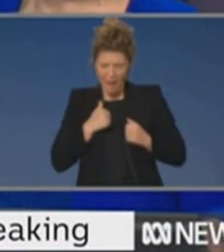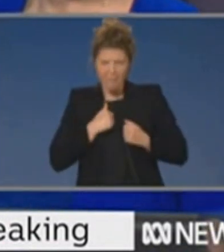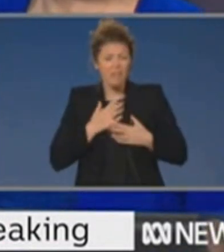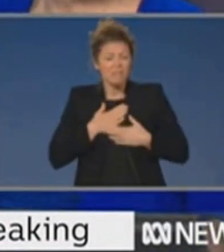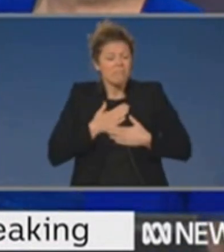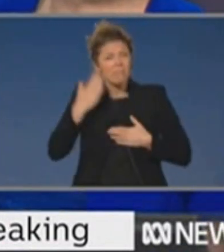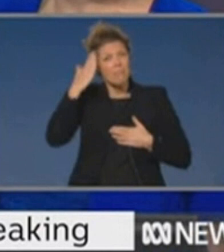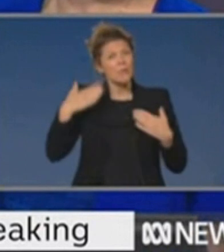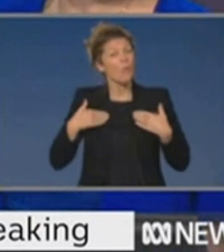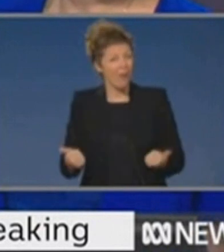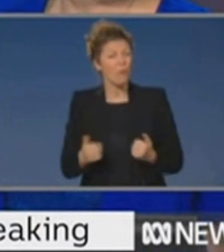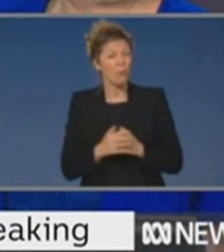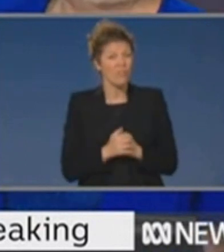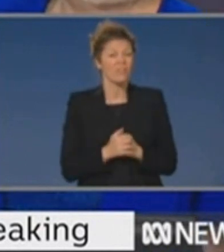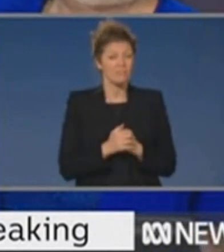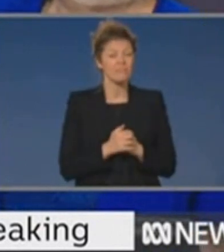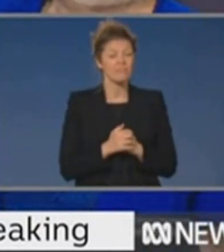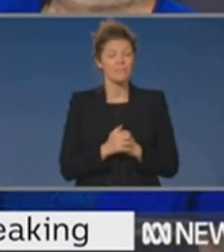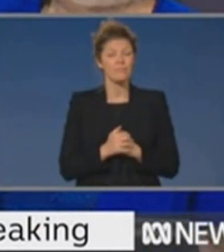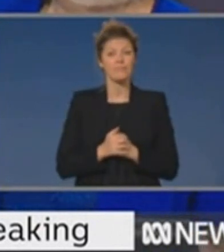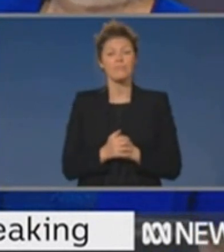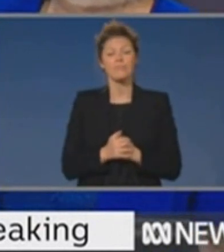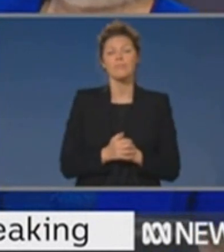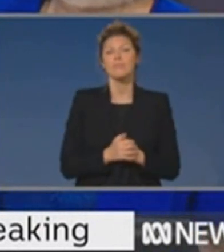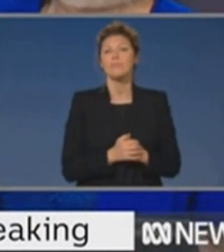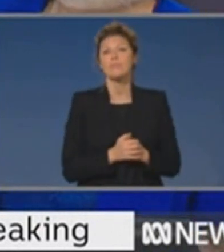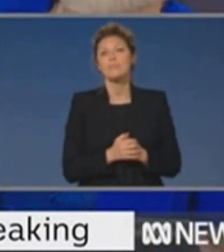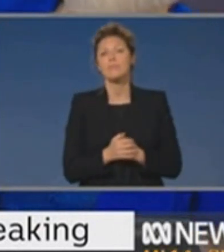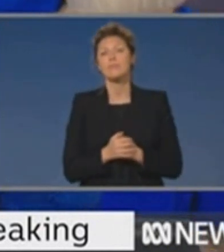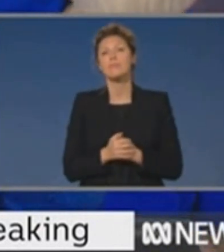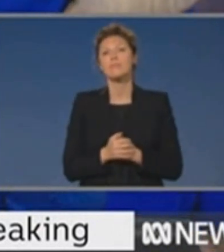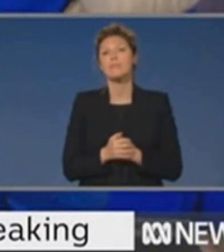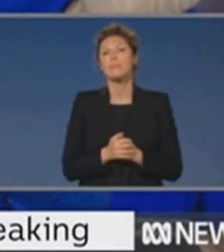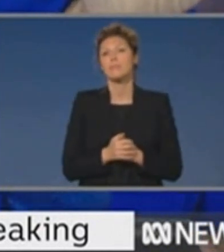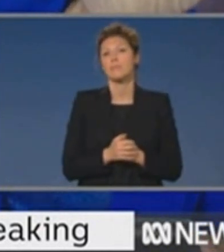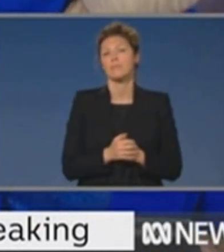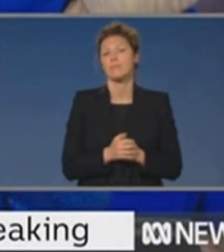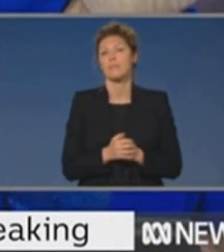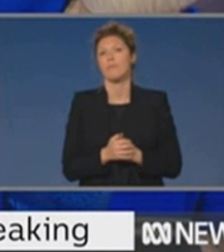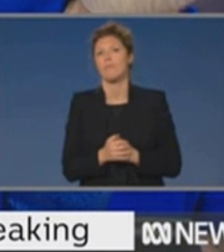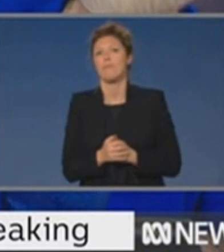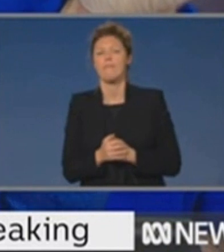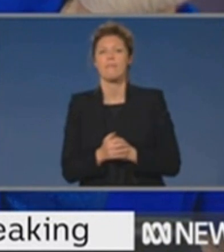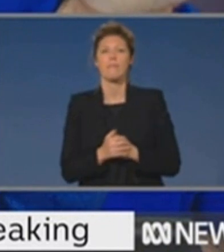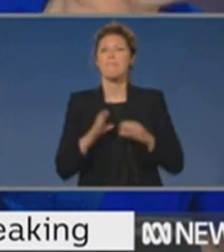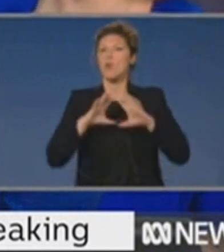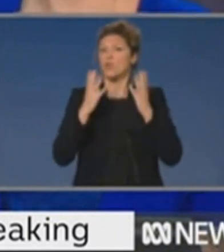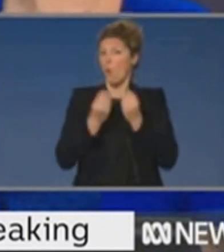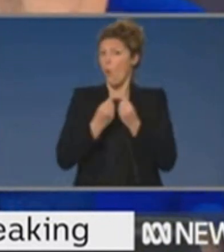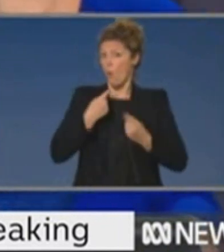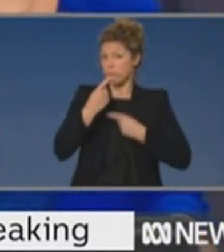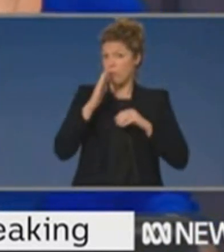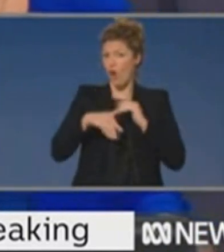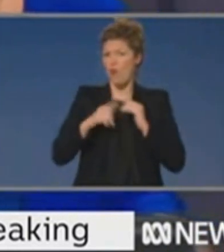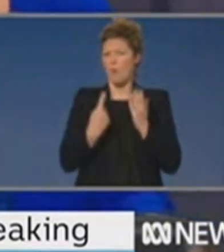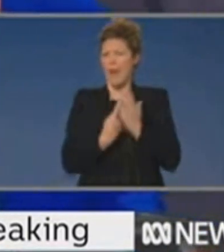out. We will continue to do that. I think that's probably the most that I would want to say on that. The other